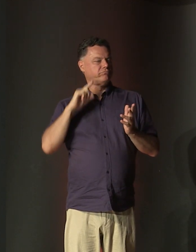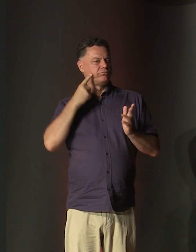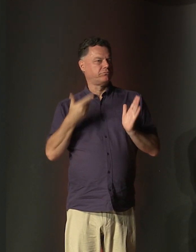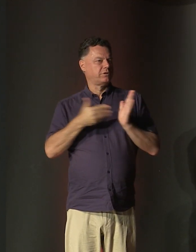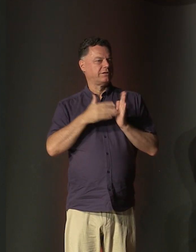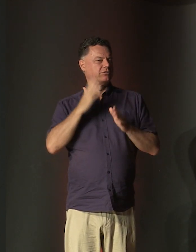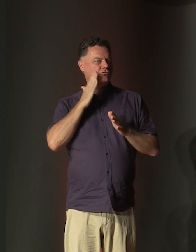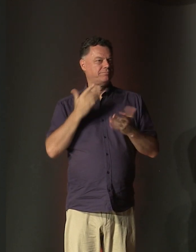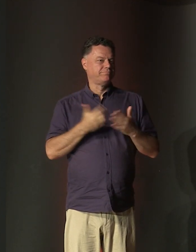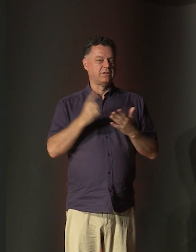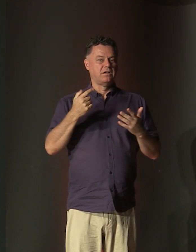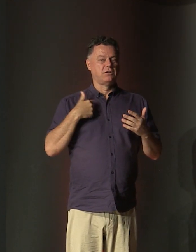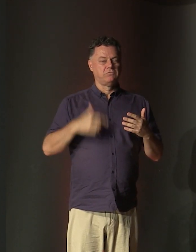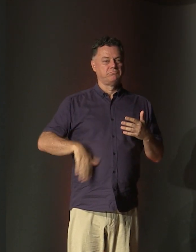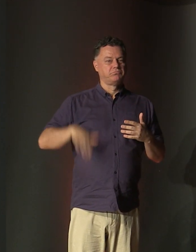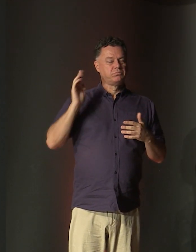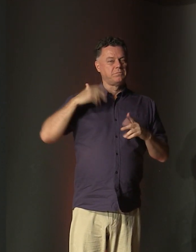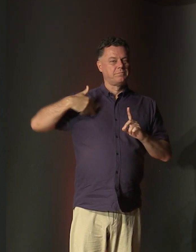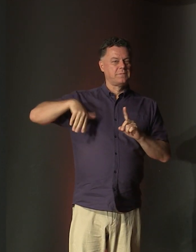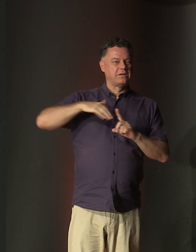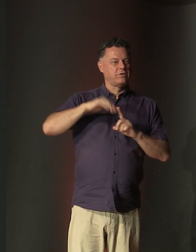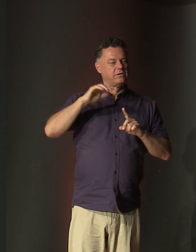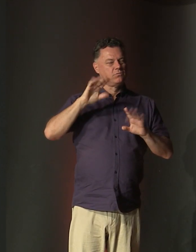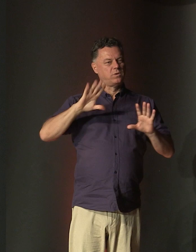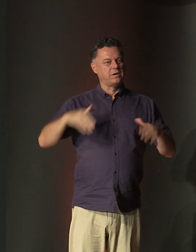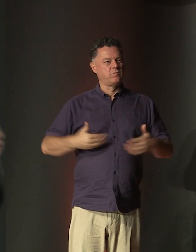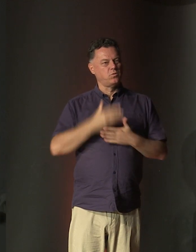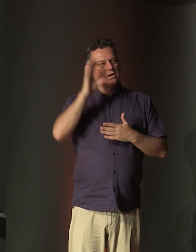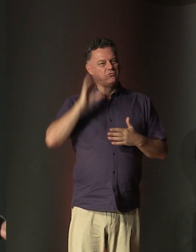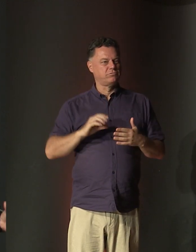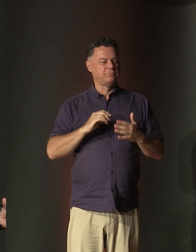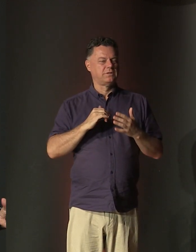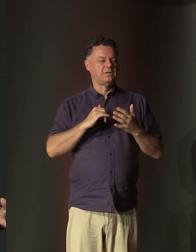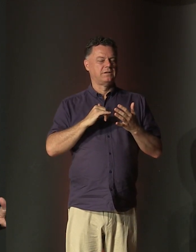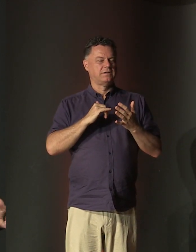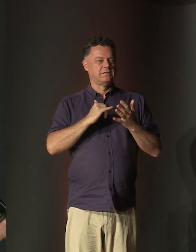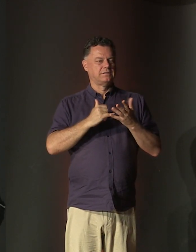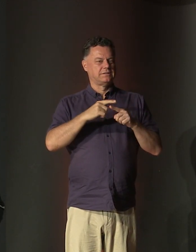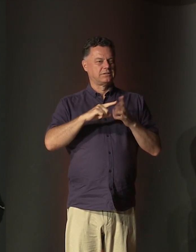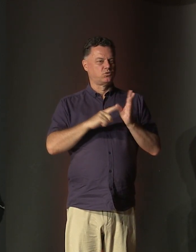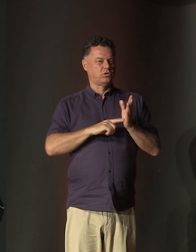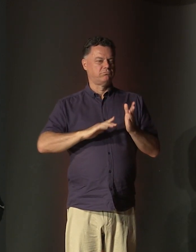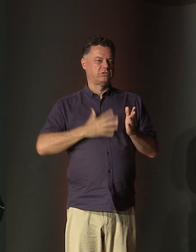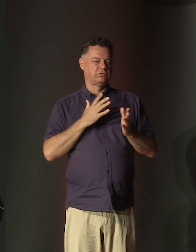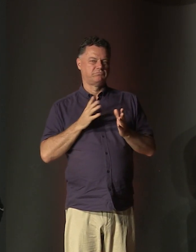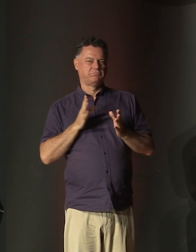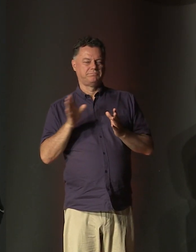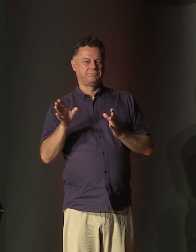origin, sexual orientation, form a group of isms that are